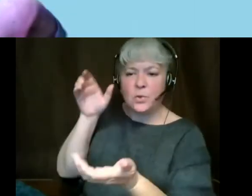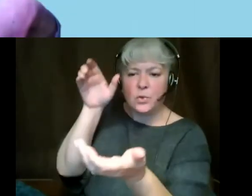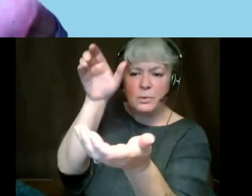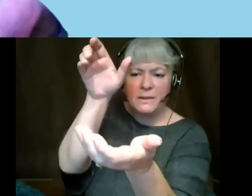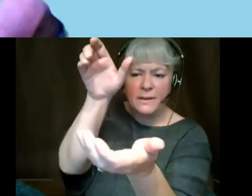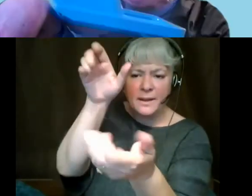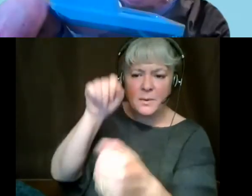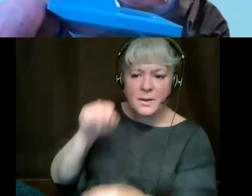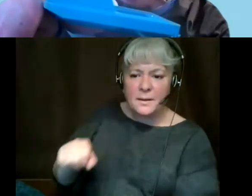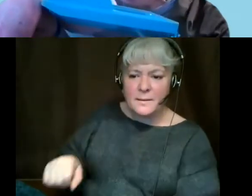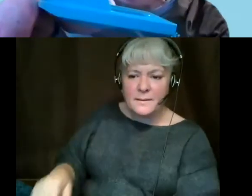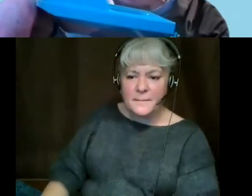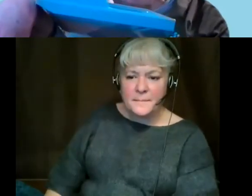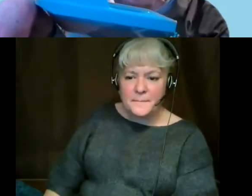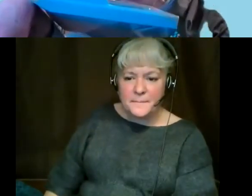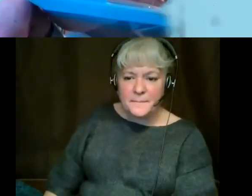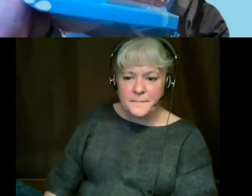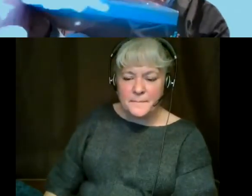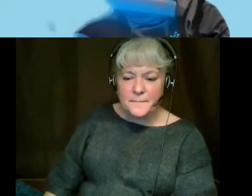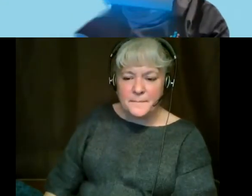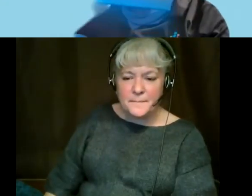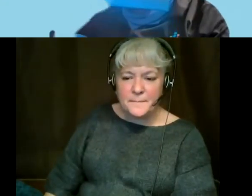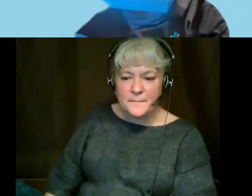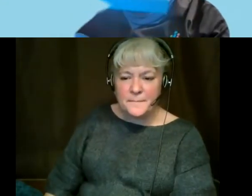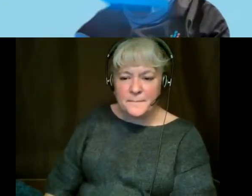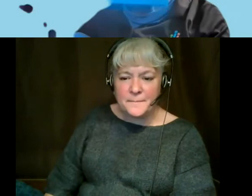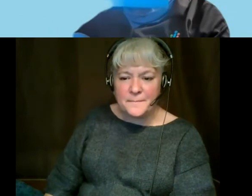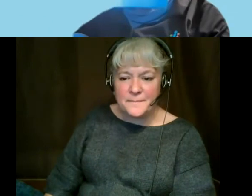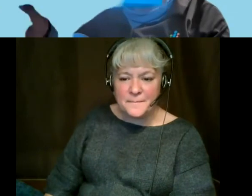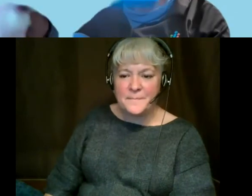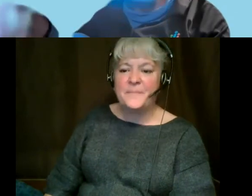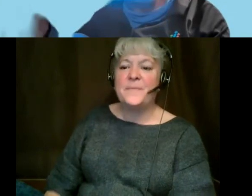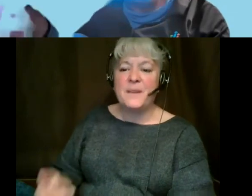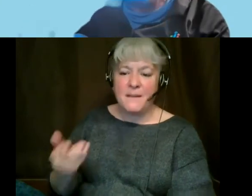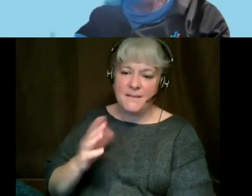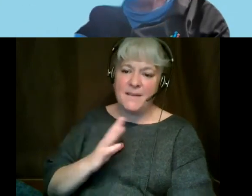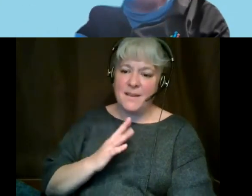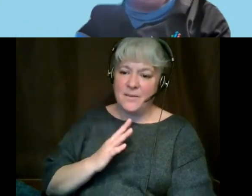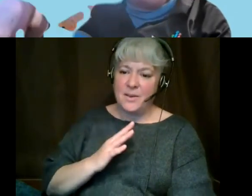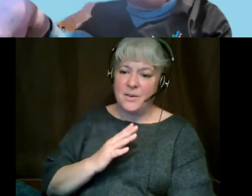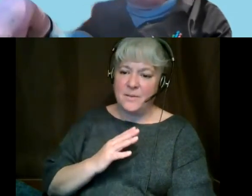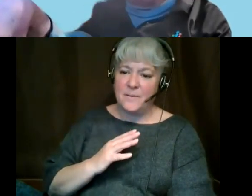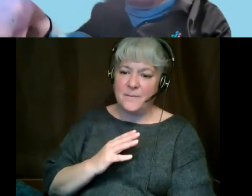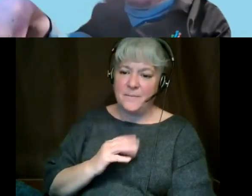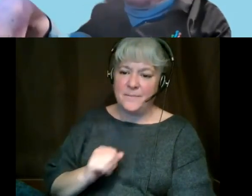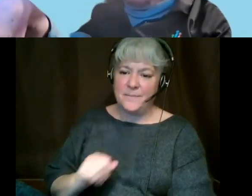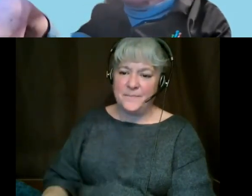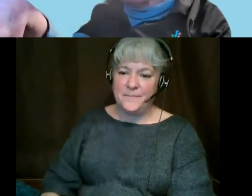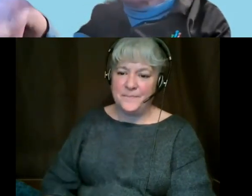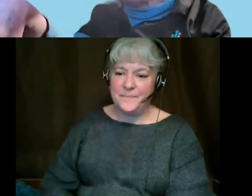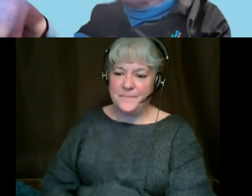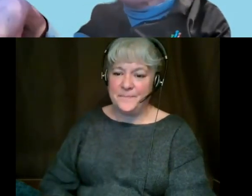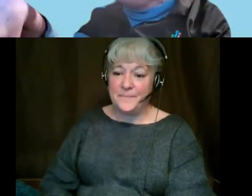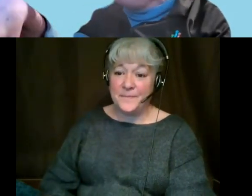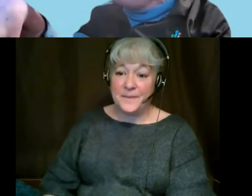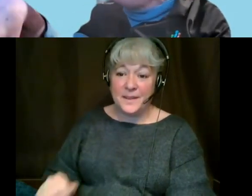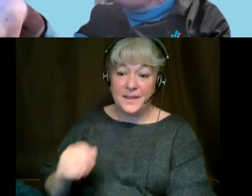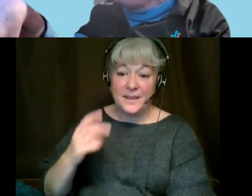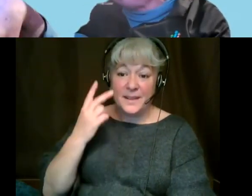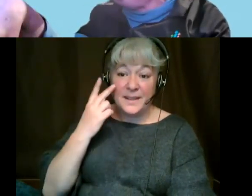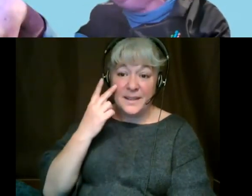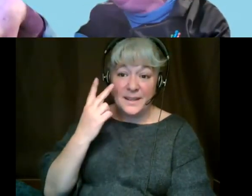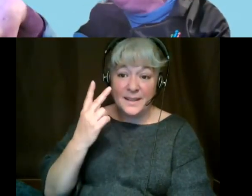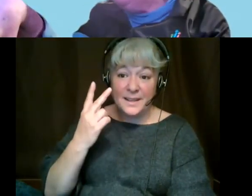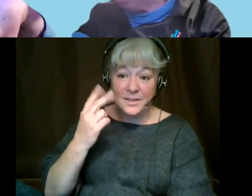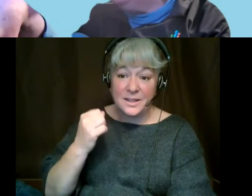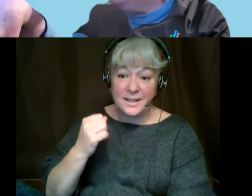Yeah. Put it closer. Yeah, there you go. See at home. Can you see what you're